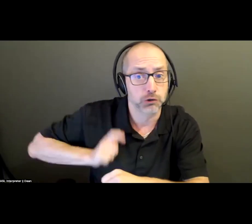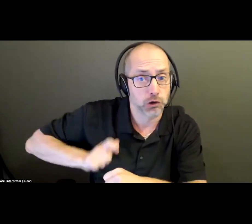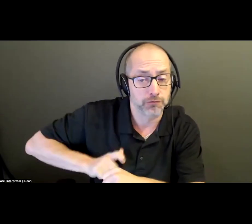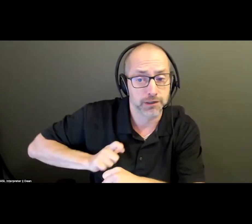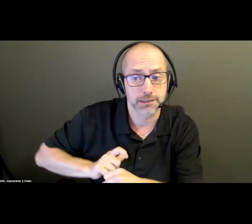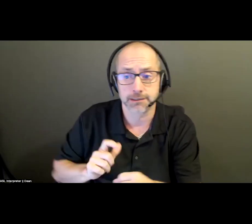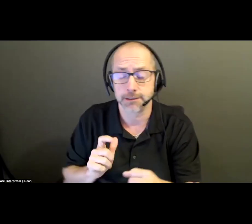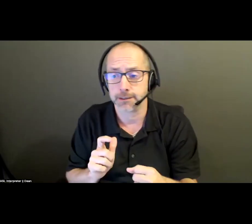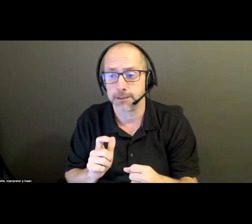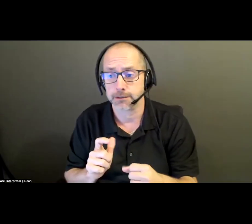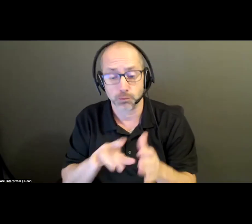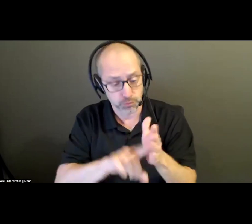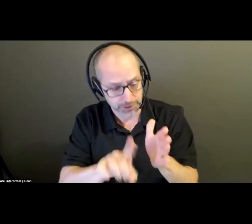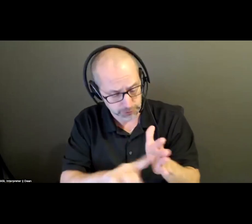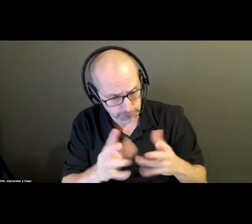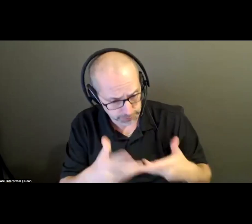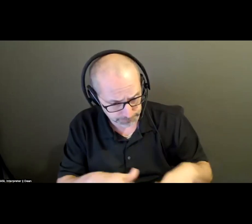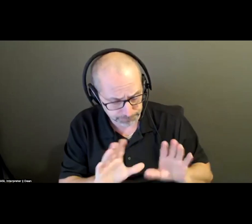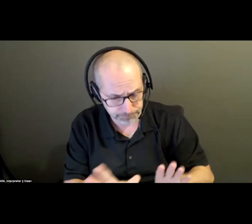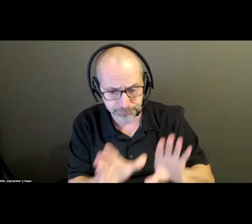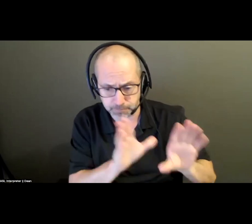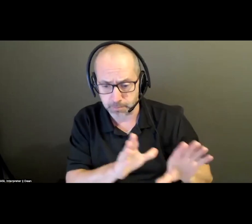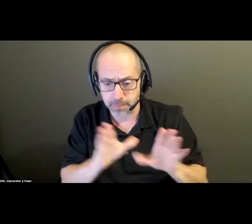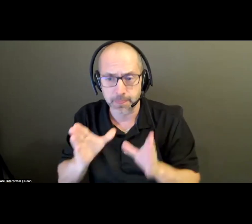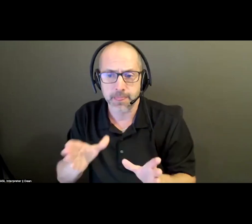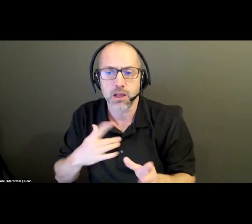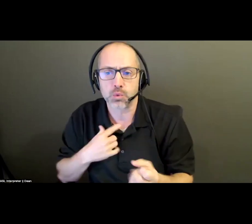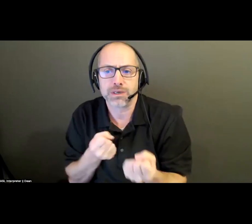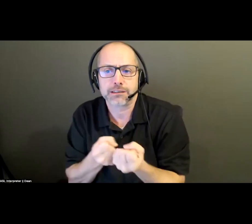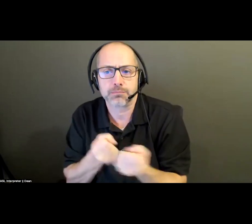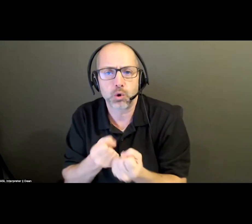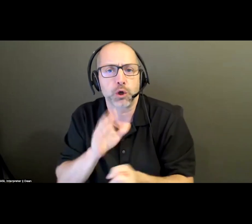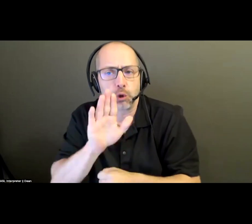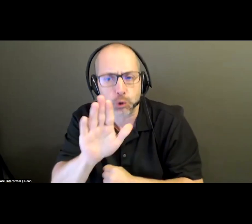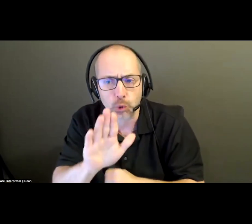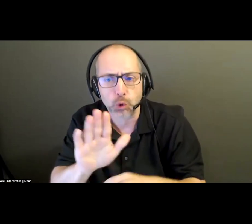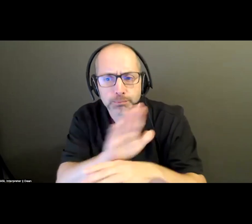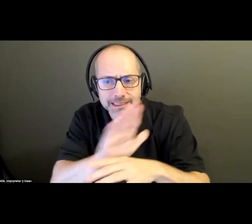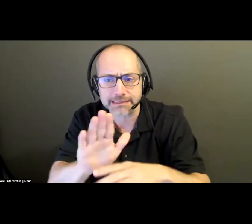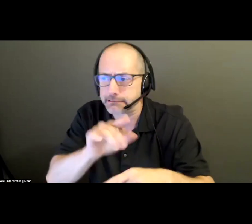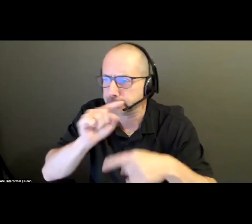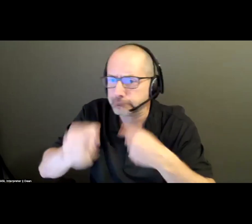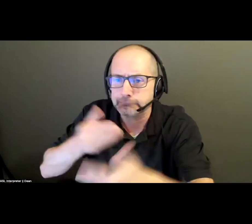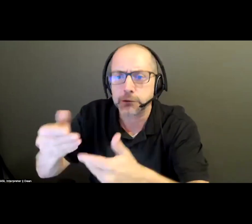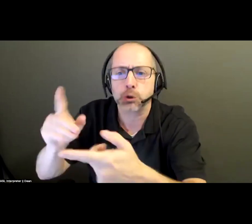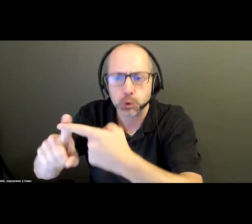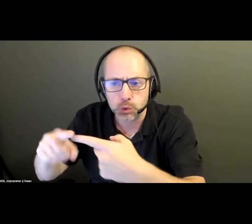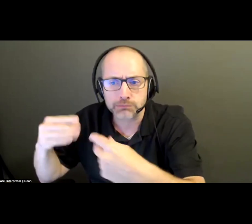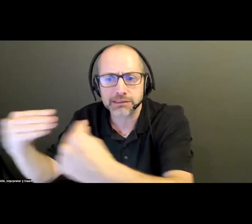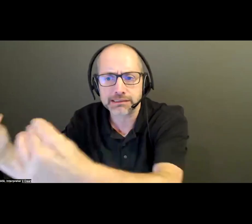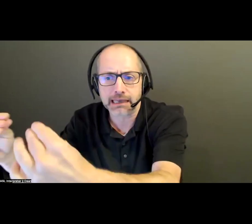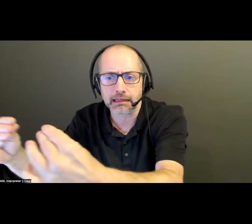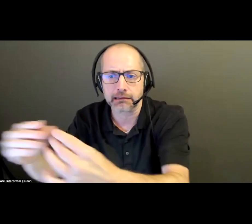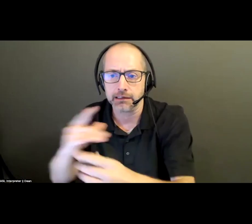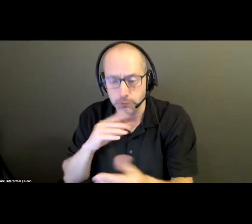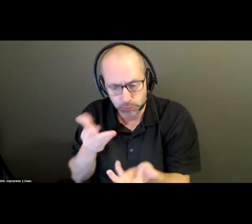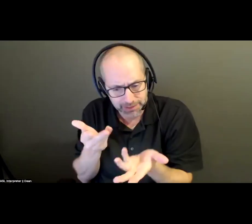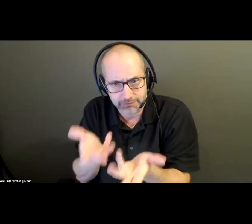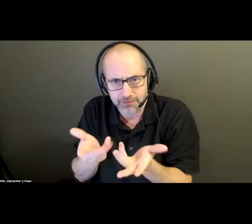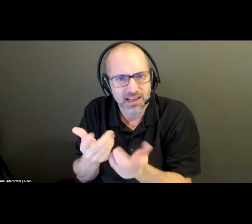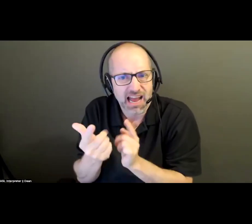research, we can support your commercialization journey, give you access to expert